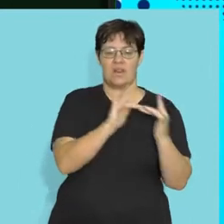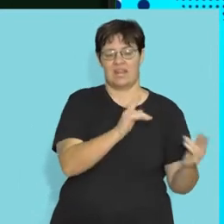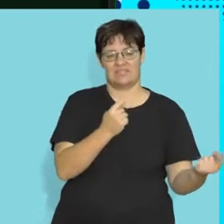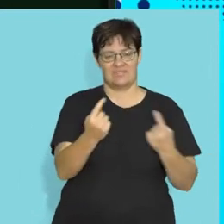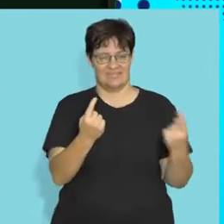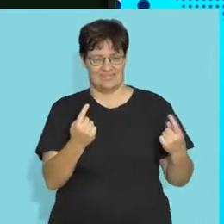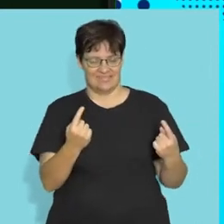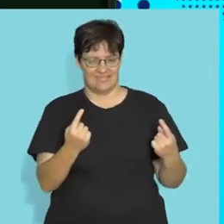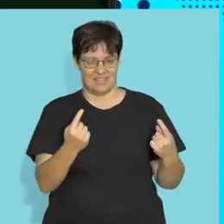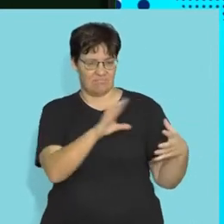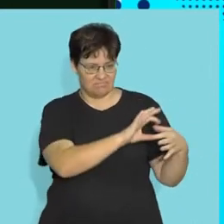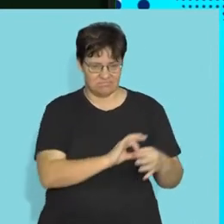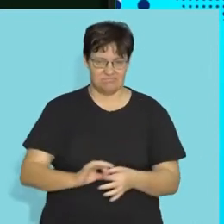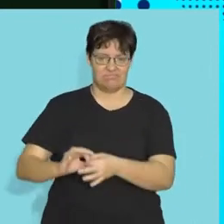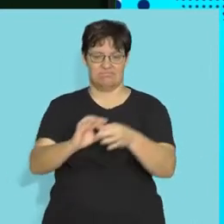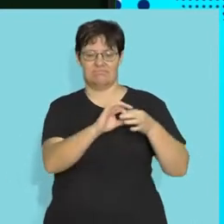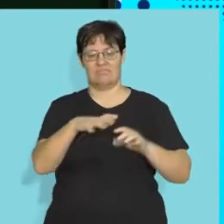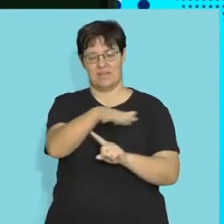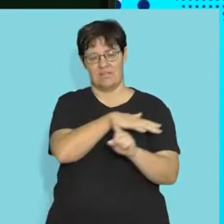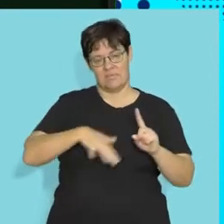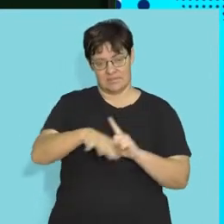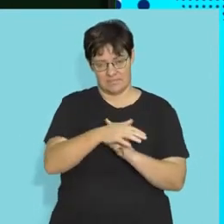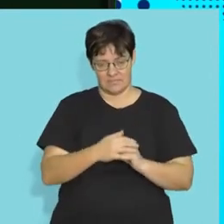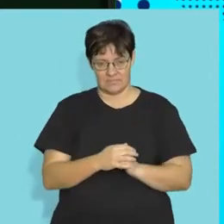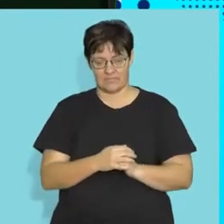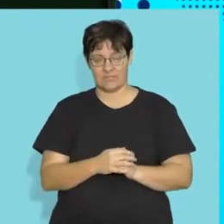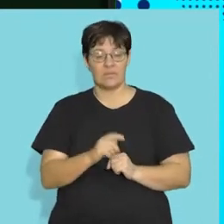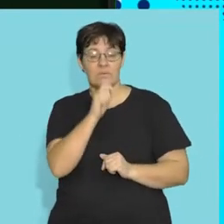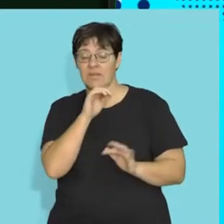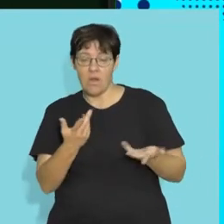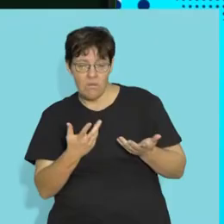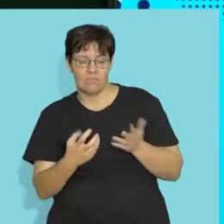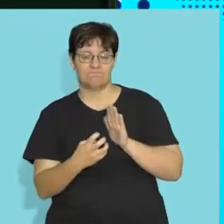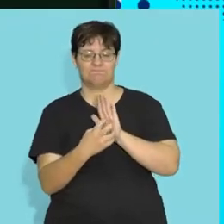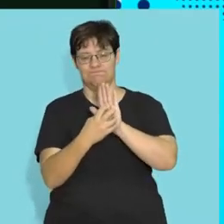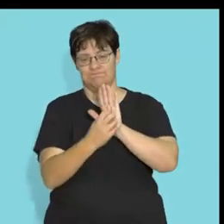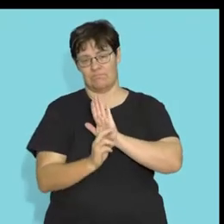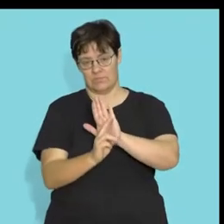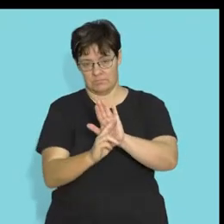interconnectedness in that environment, and that we can represent that using food webs.